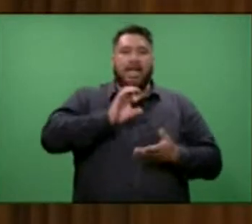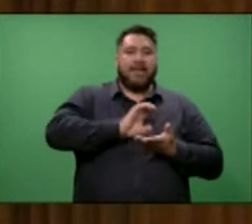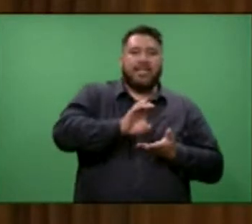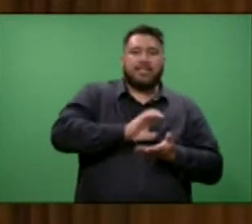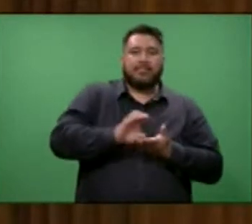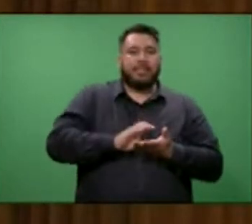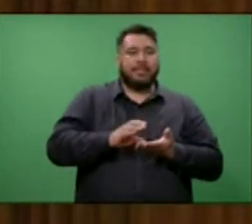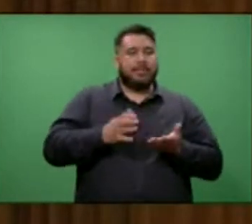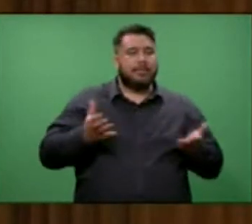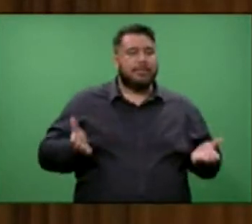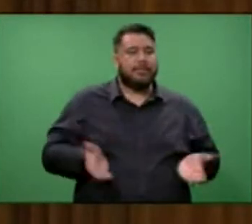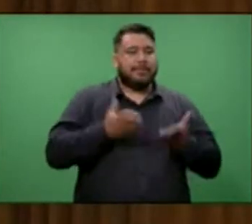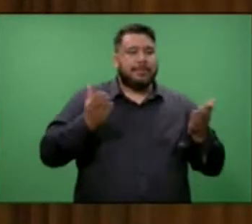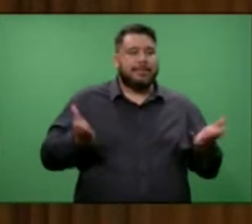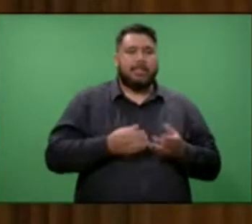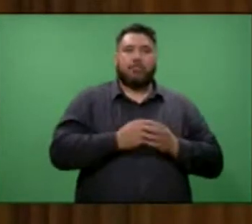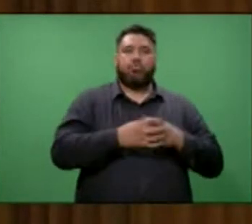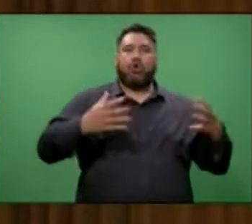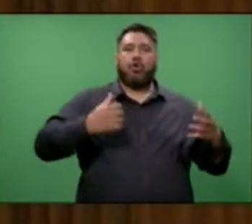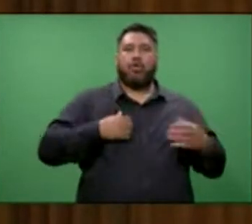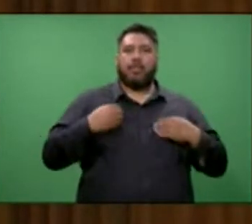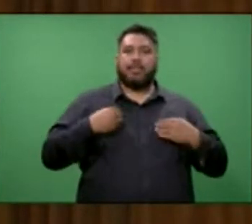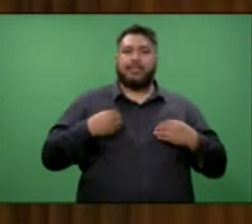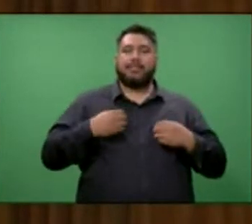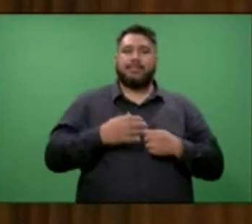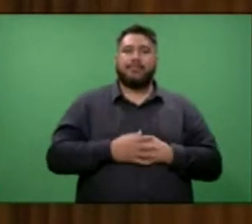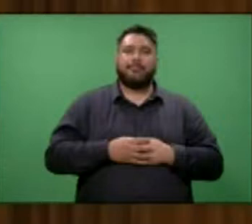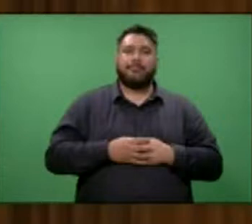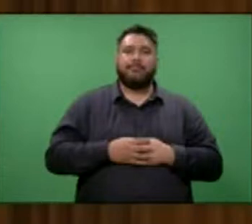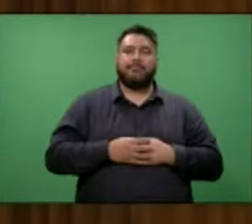capacity to undertake these projects.